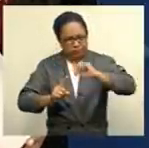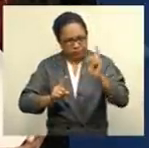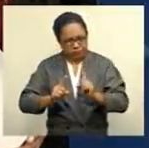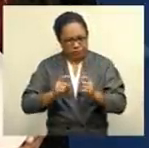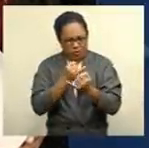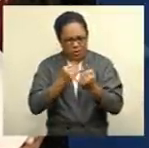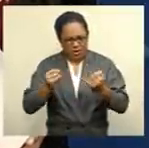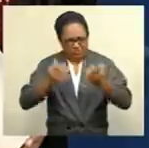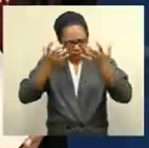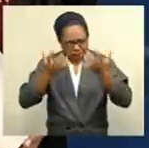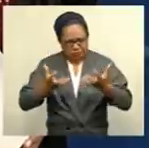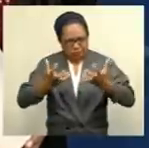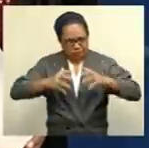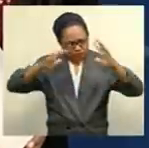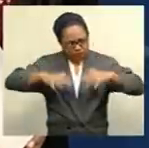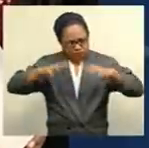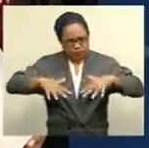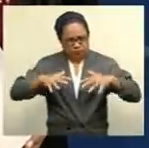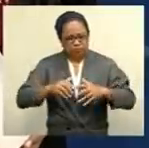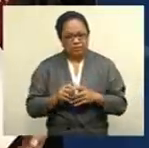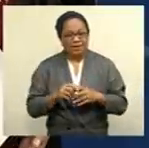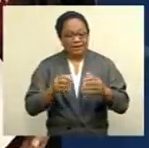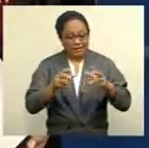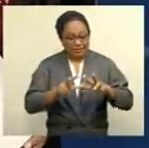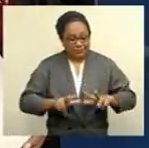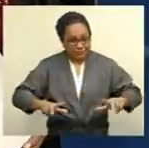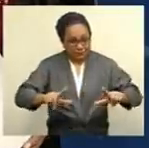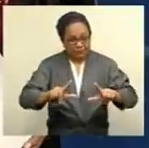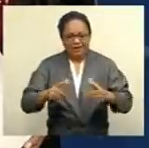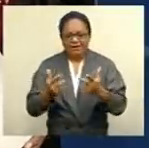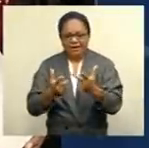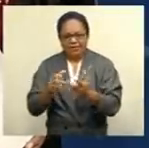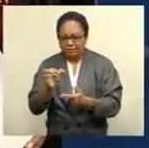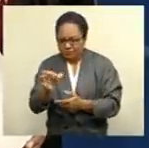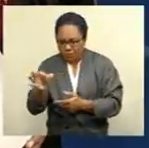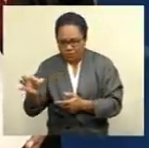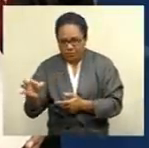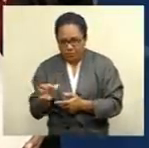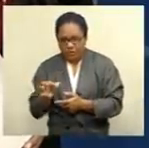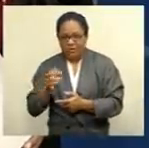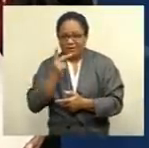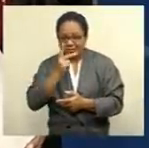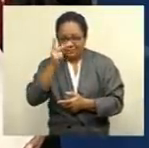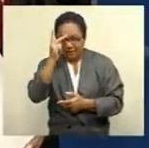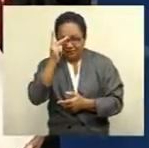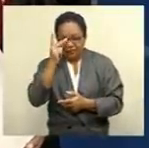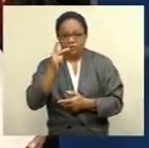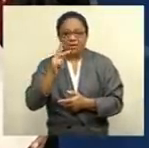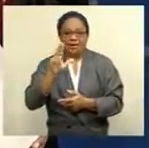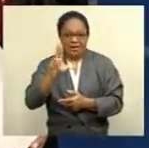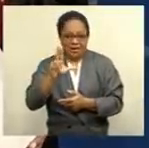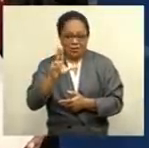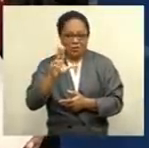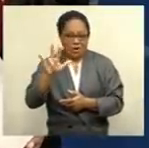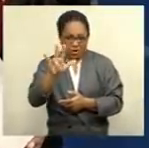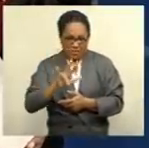the eastern parts and interior of the larger islands and nearby smaller islands, Kandavu, Lau and Lomaiviti